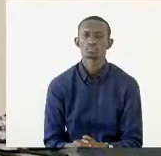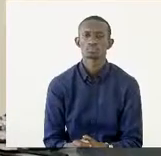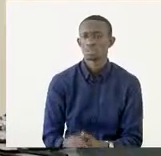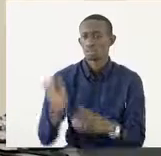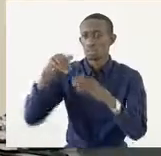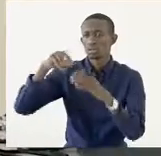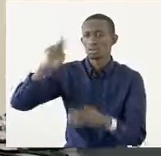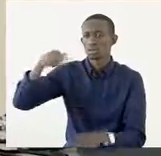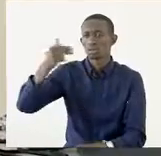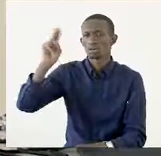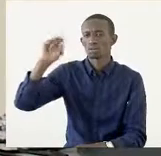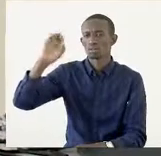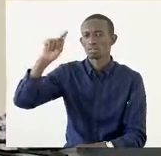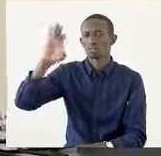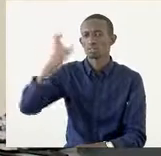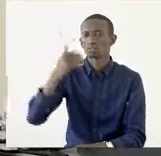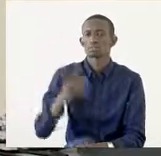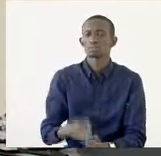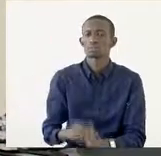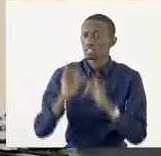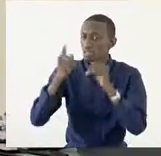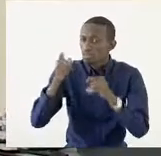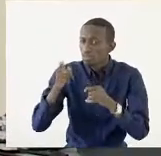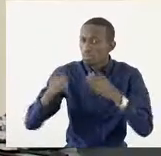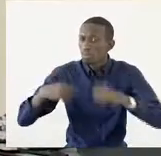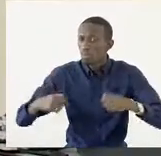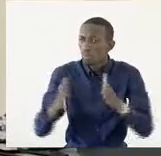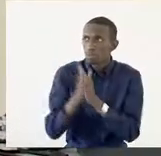aromatic aldehydes, when they react with